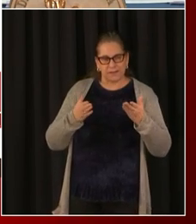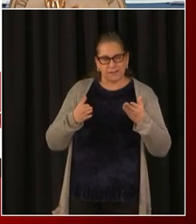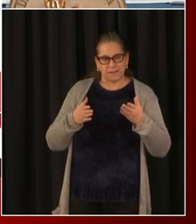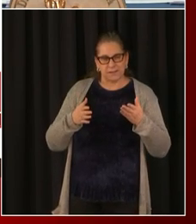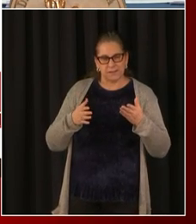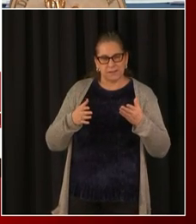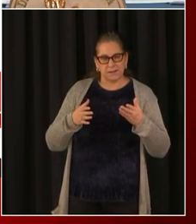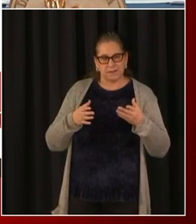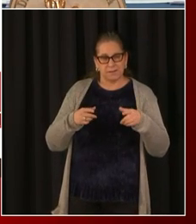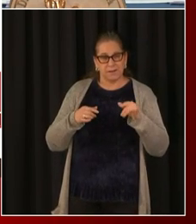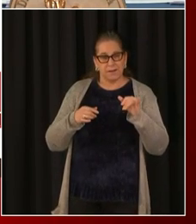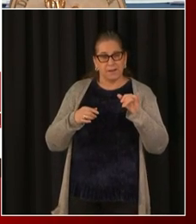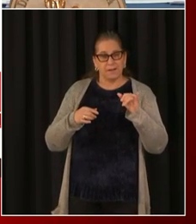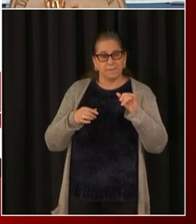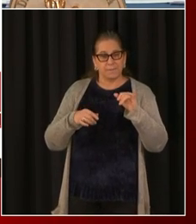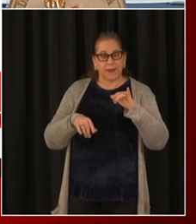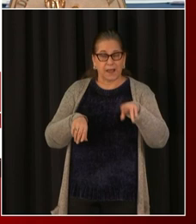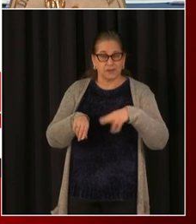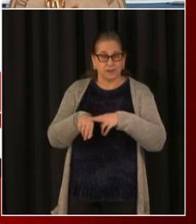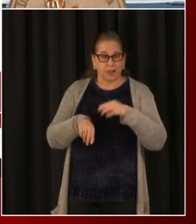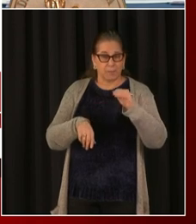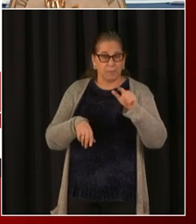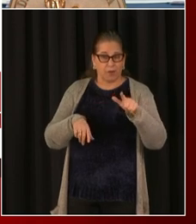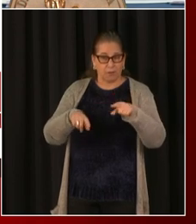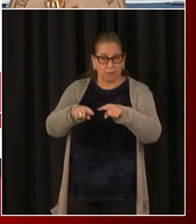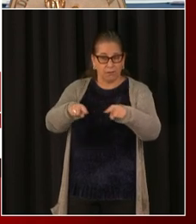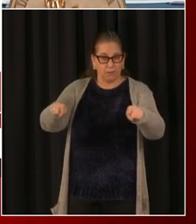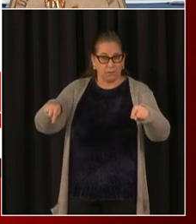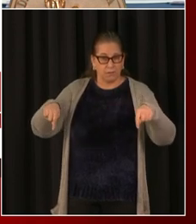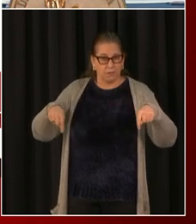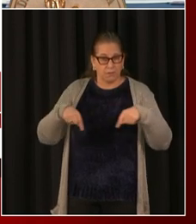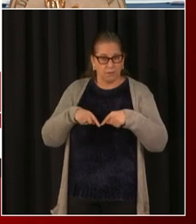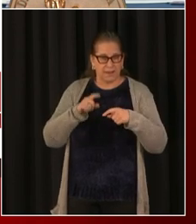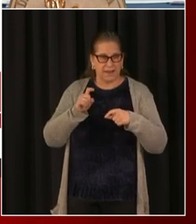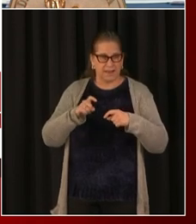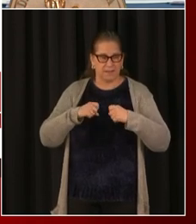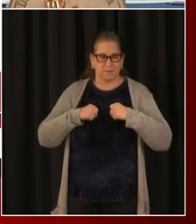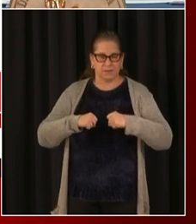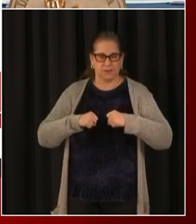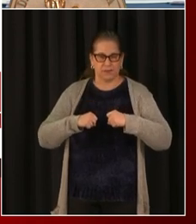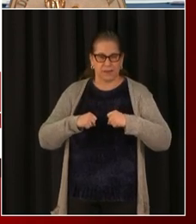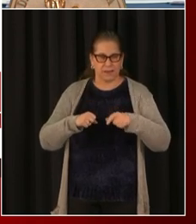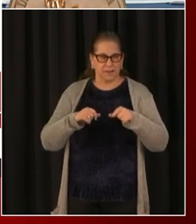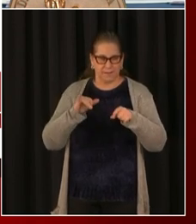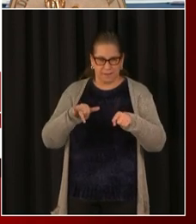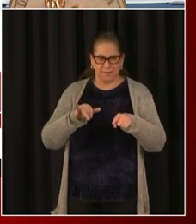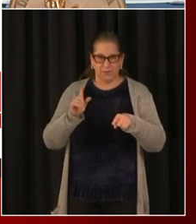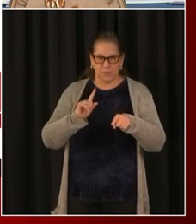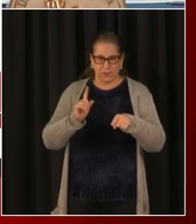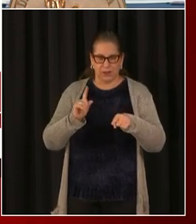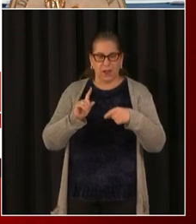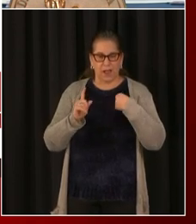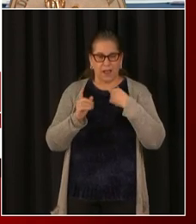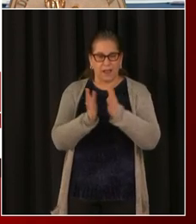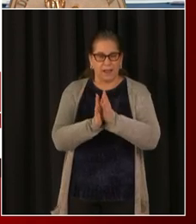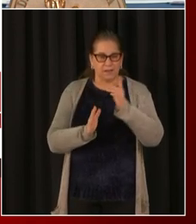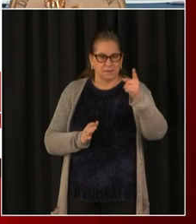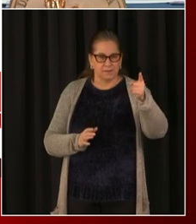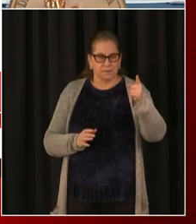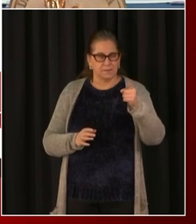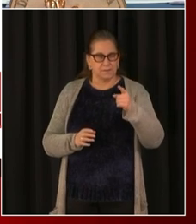of the National Mall and properties in the downtown area that are federal, that they not